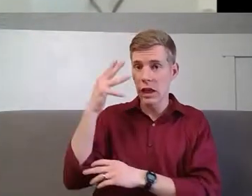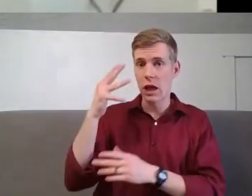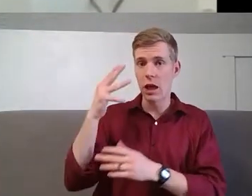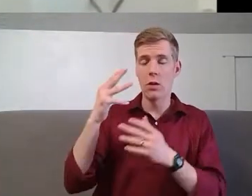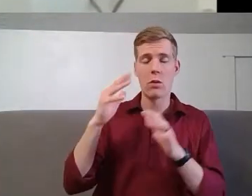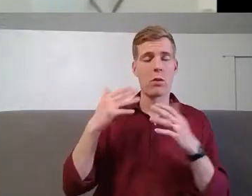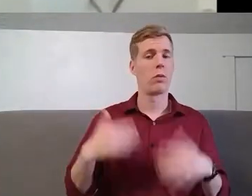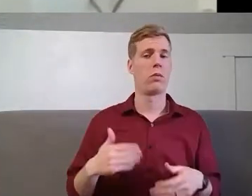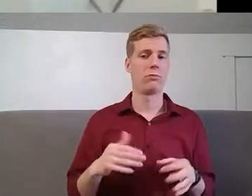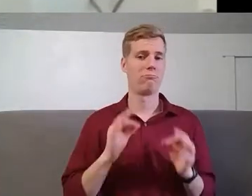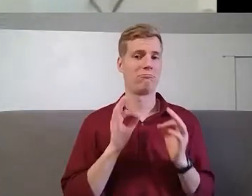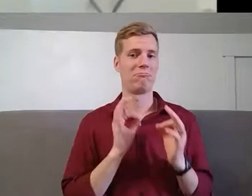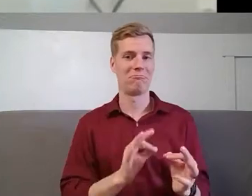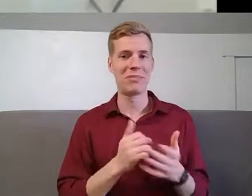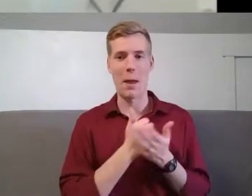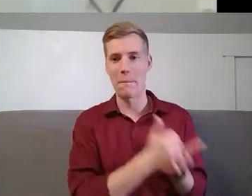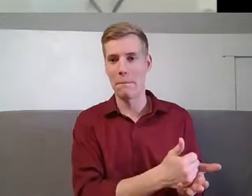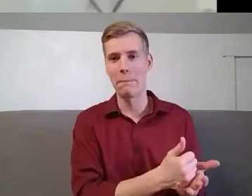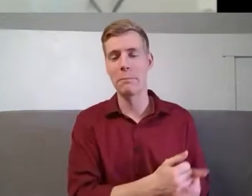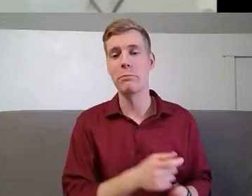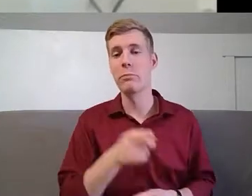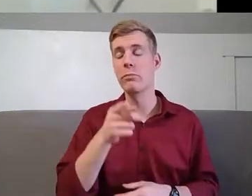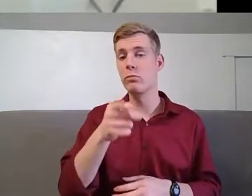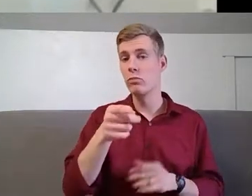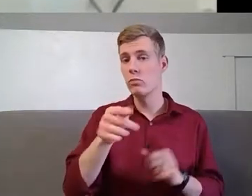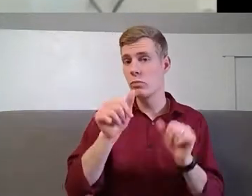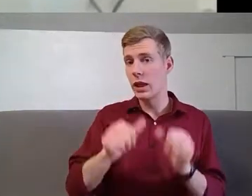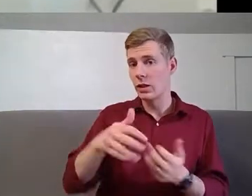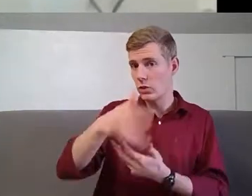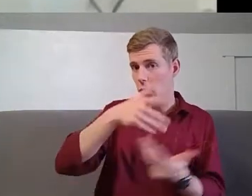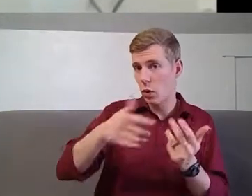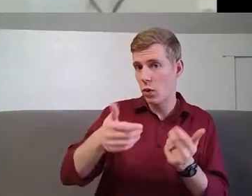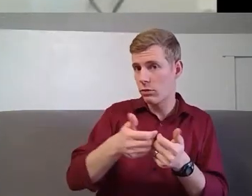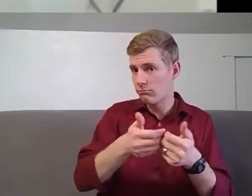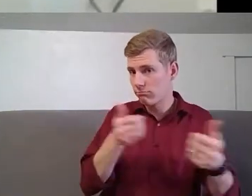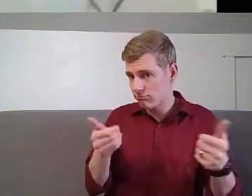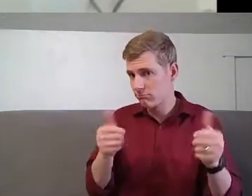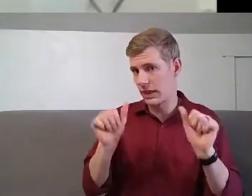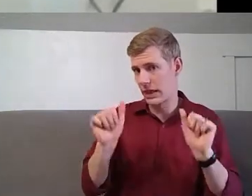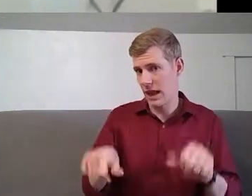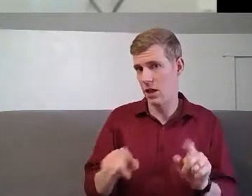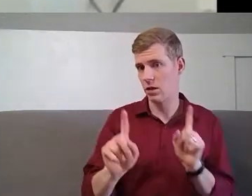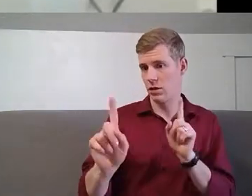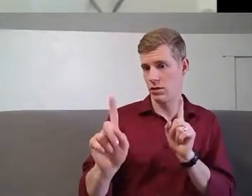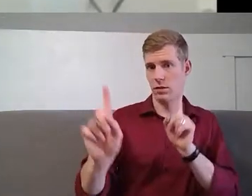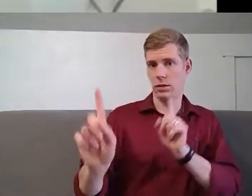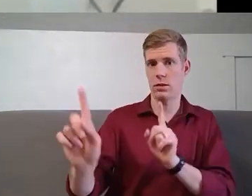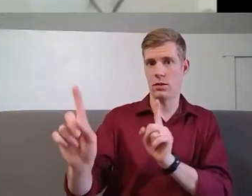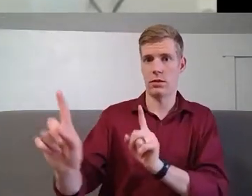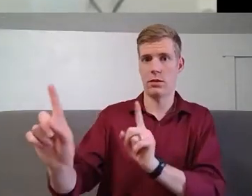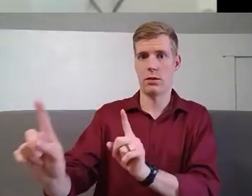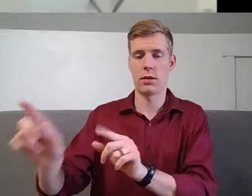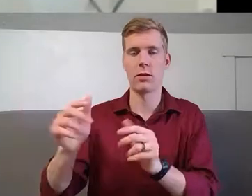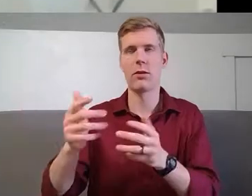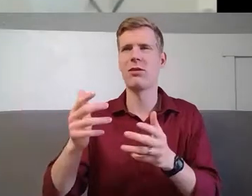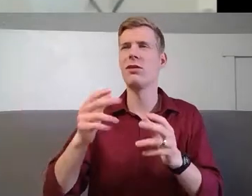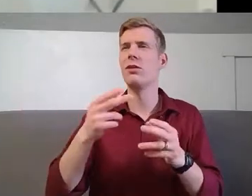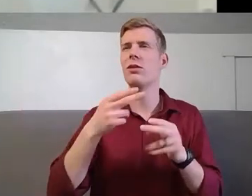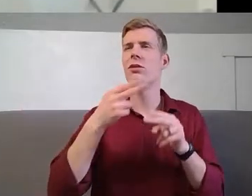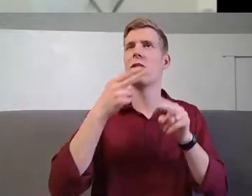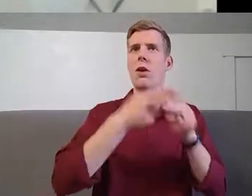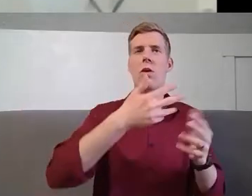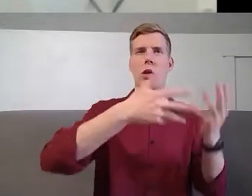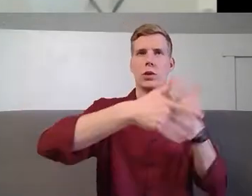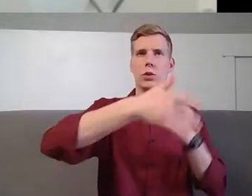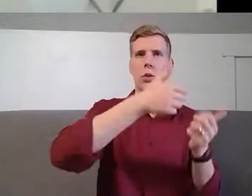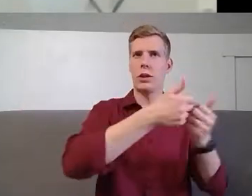her. So you can still maintain social distance. You can still or physical distance. Sorry, they're calling it social